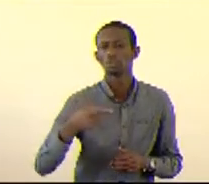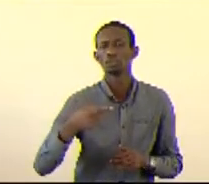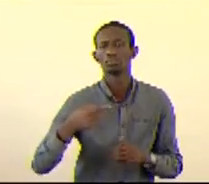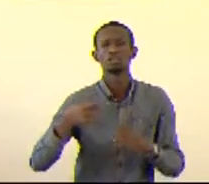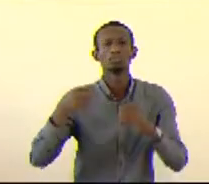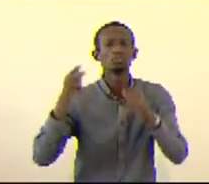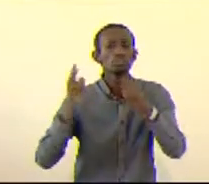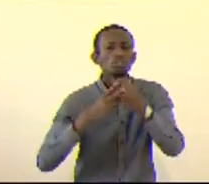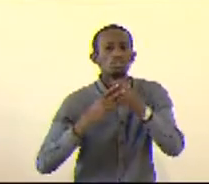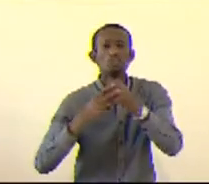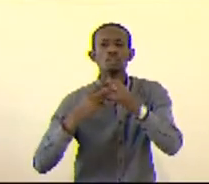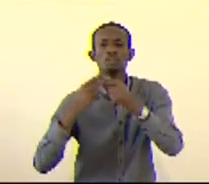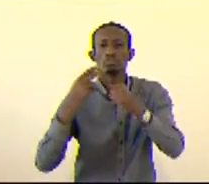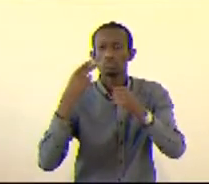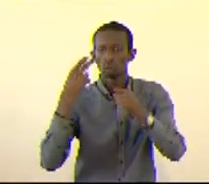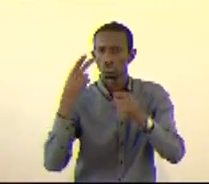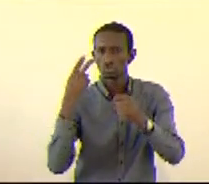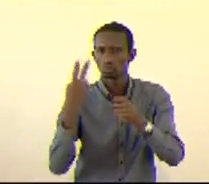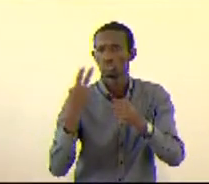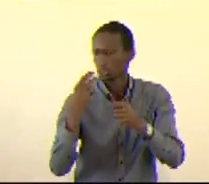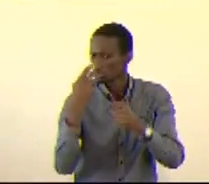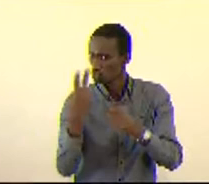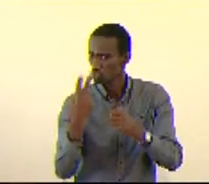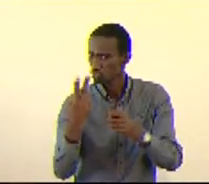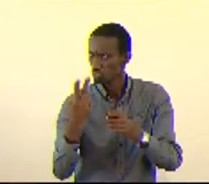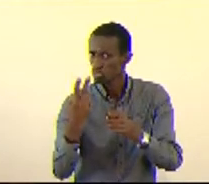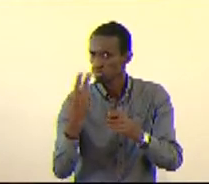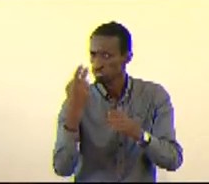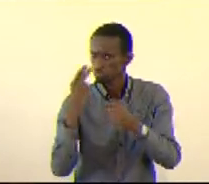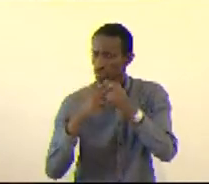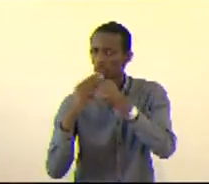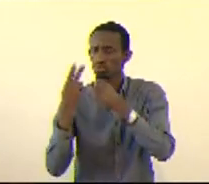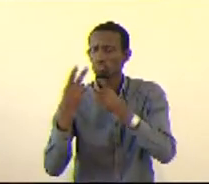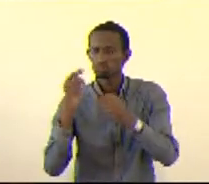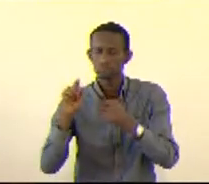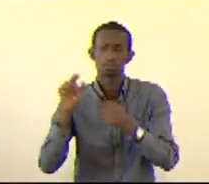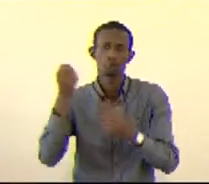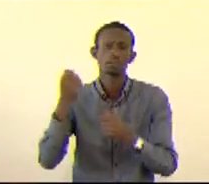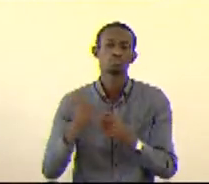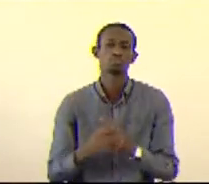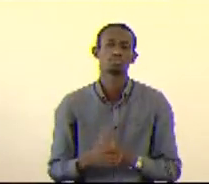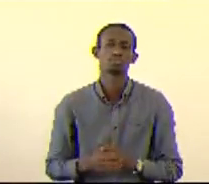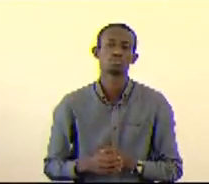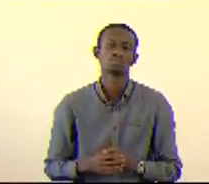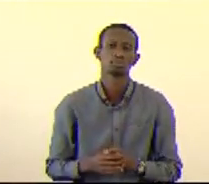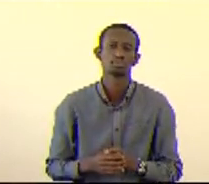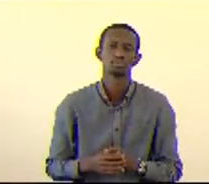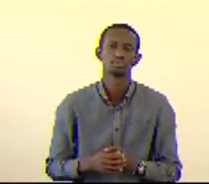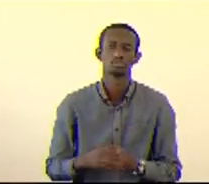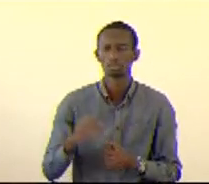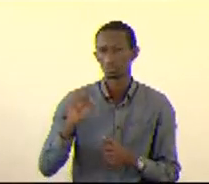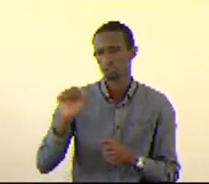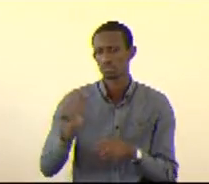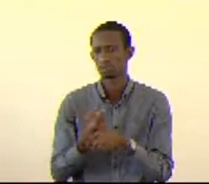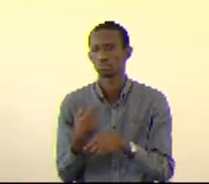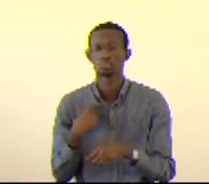272.5. And what is the unit of time? The unit of time has to be seconds, okay? So I